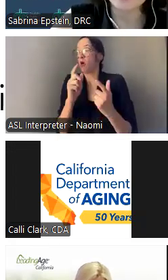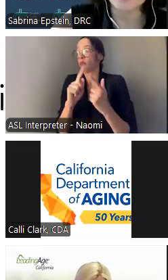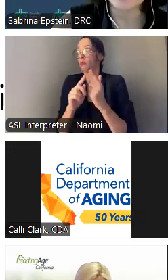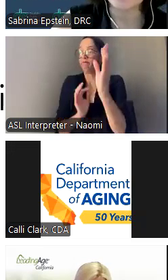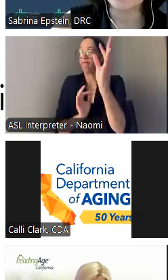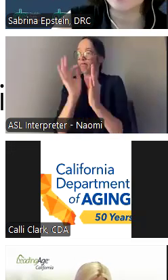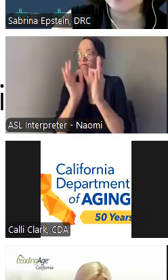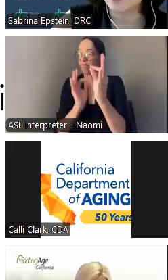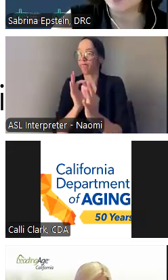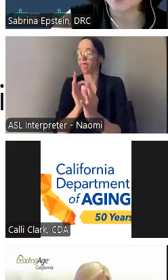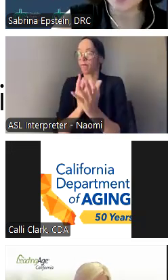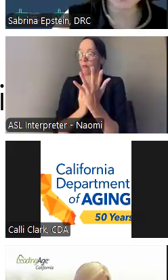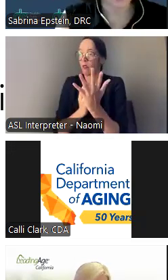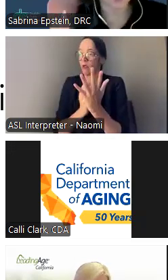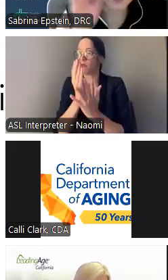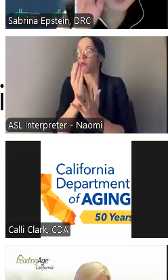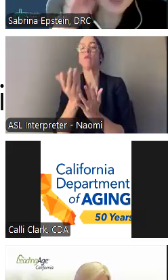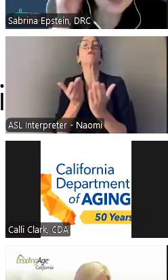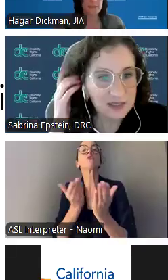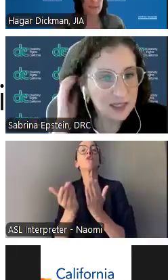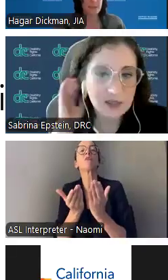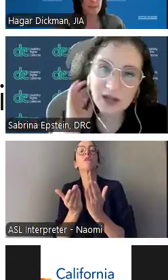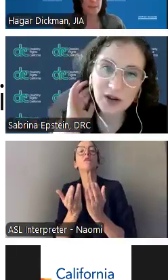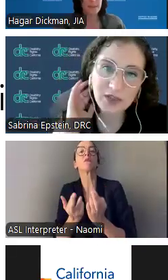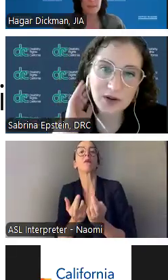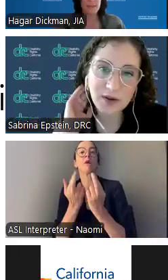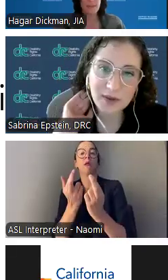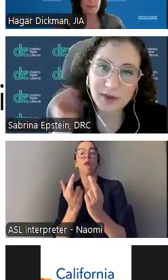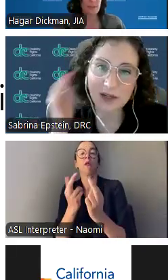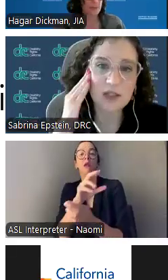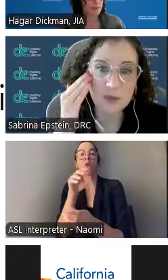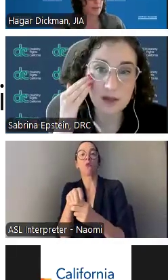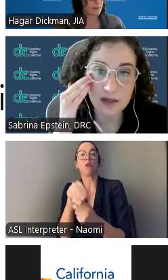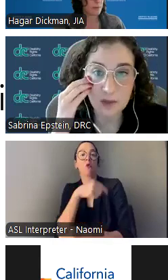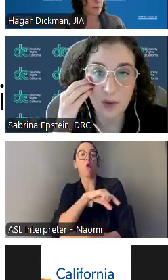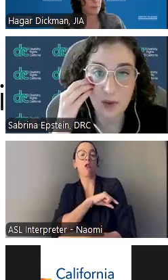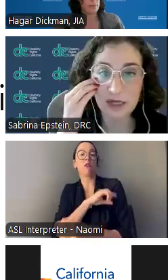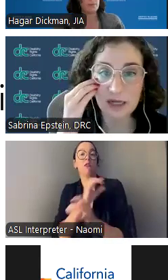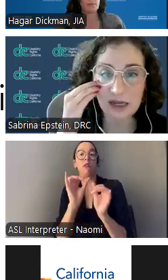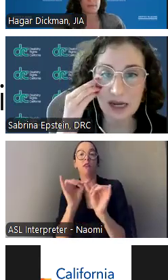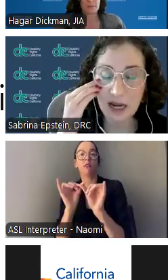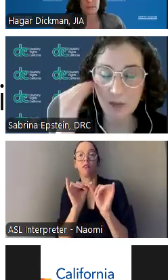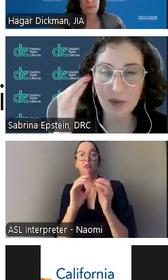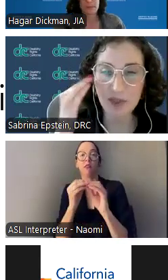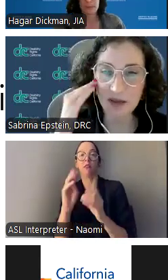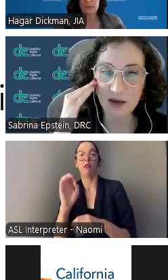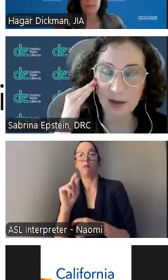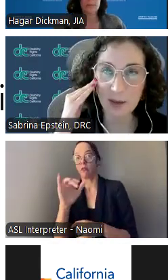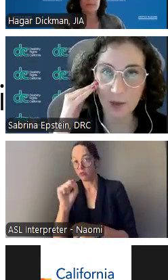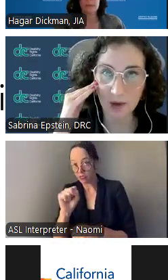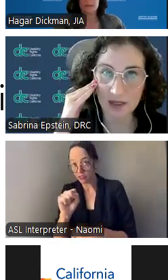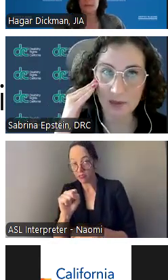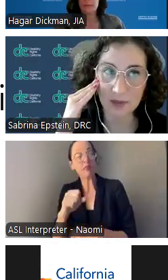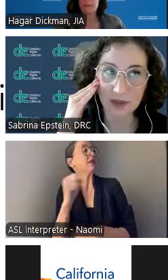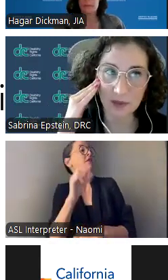about improving quality metrics? So our third recommendation is related to quality. And when we're thinking